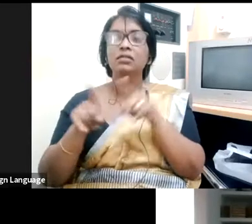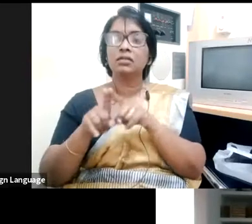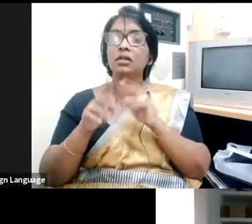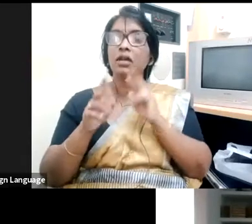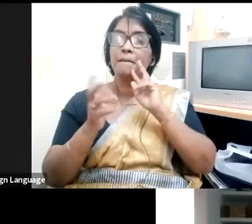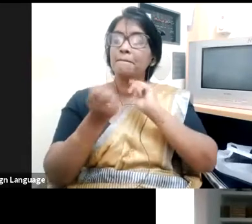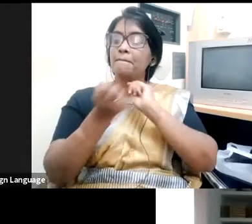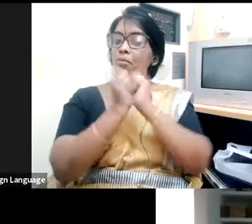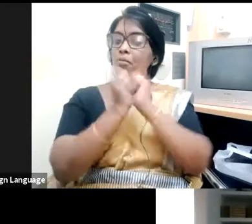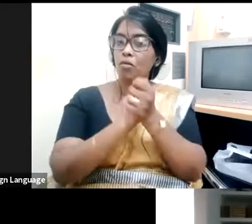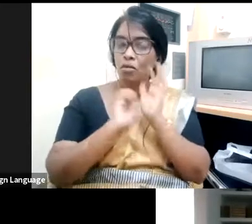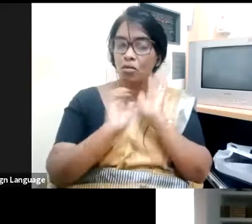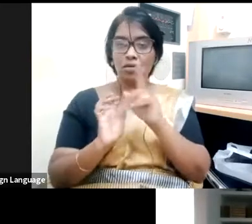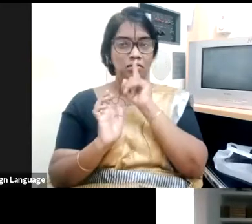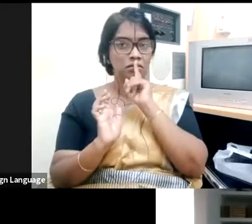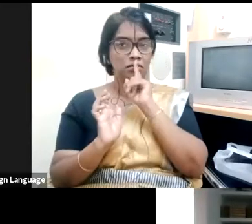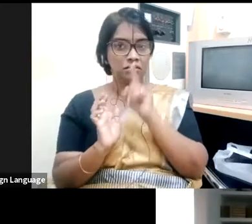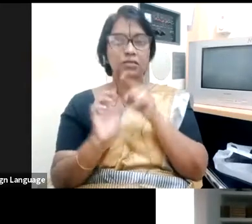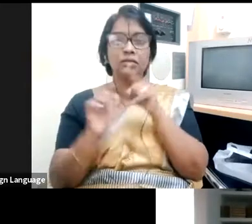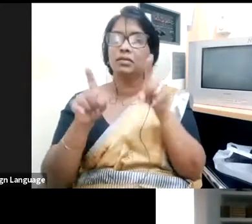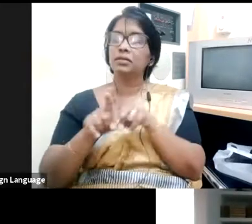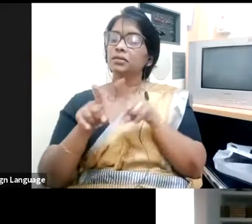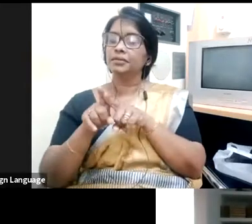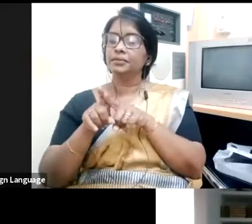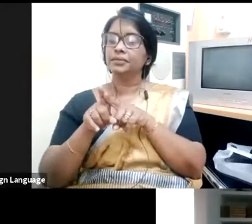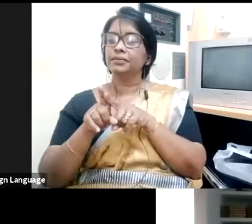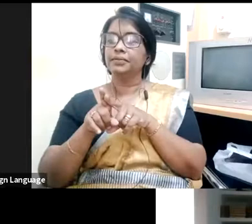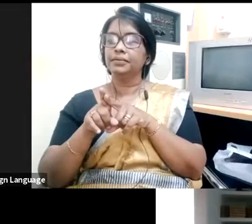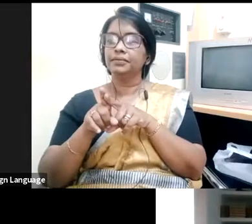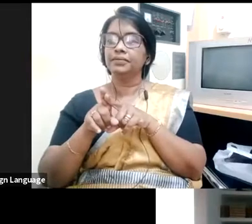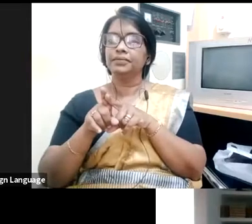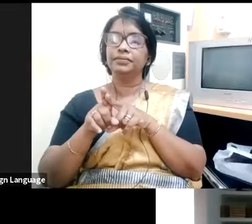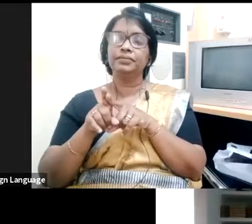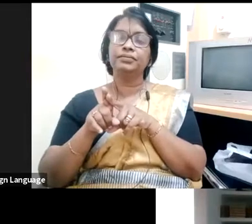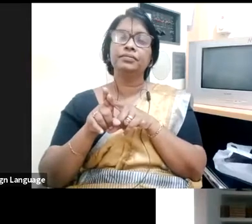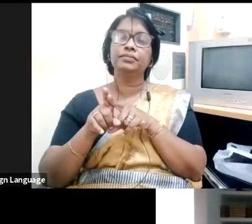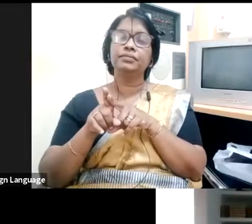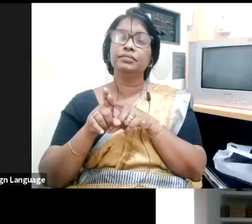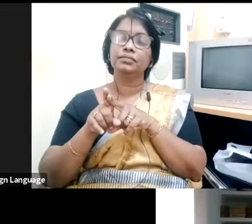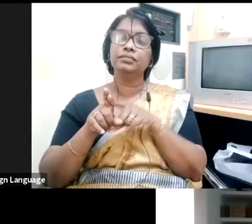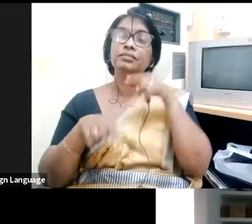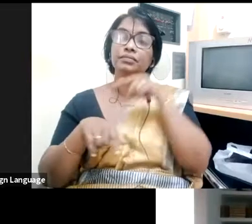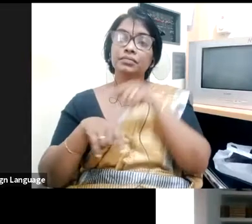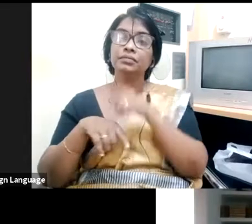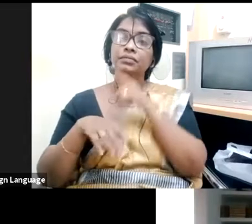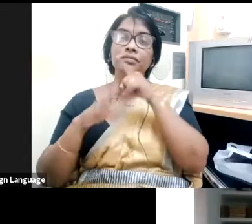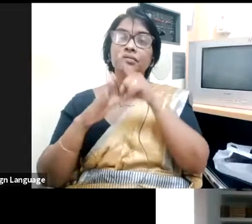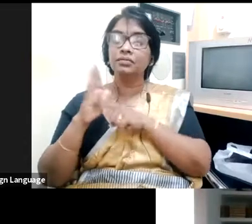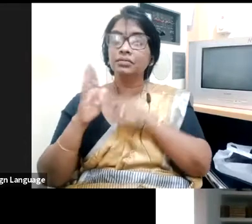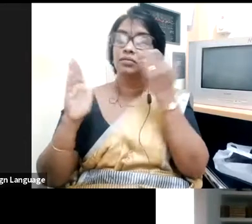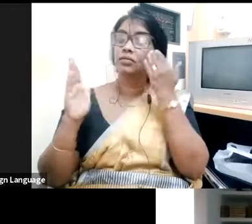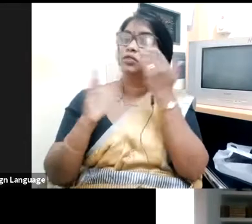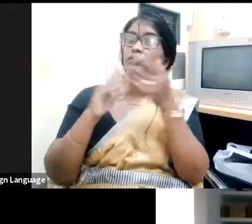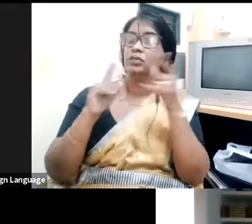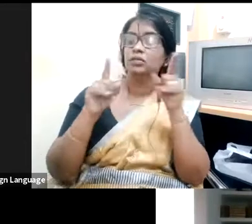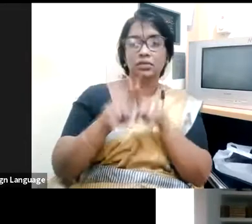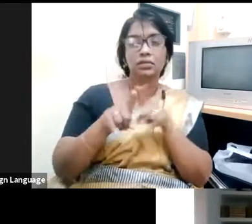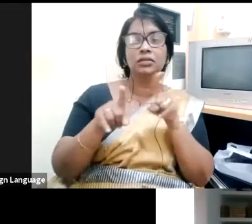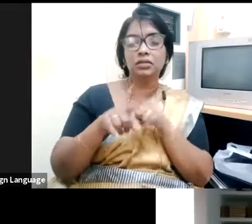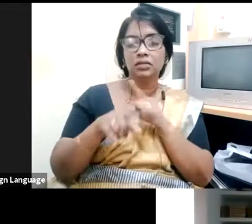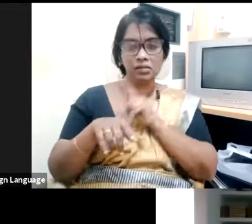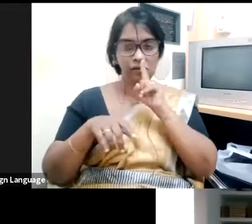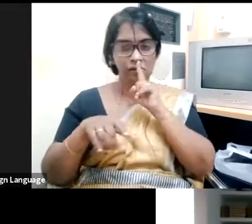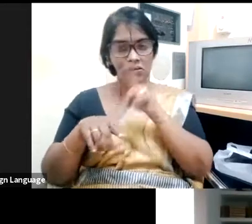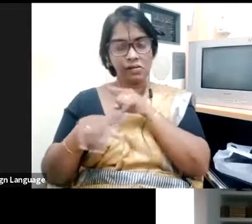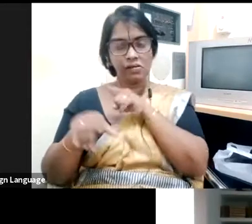little bit to that angle. Femtech is an amazing story. Tell us more. Tell us on how advancements in